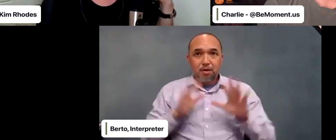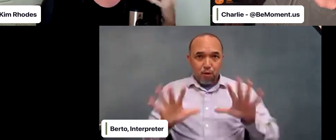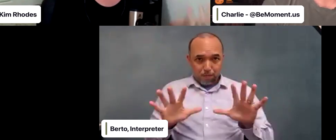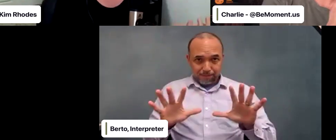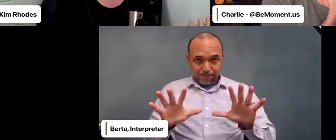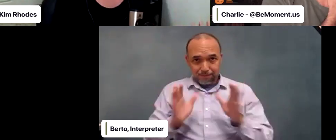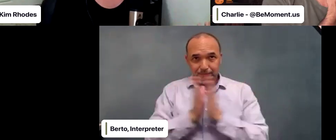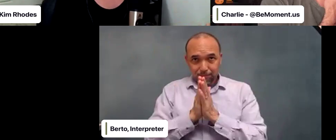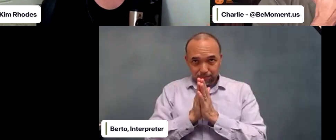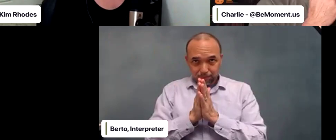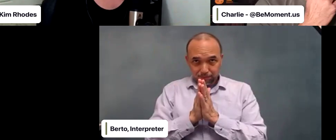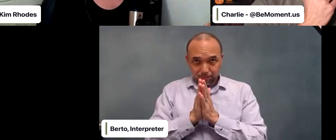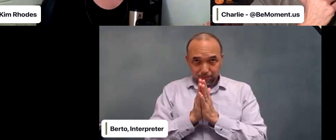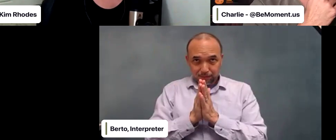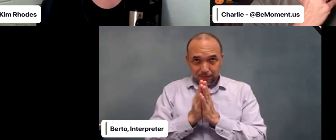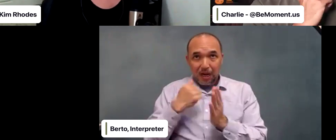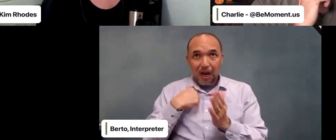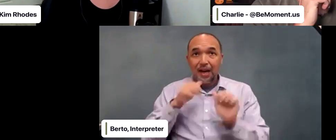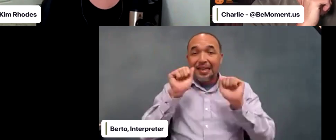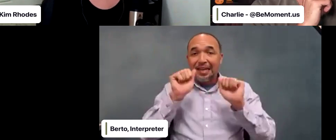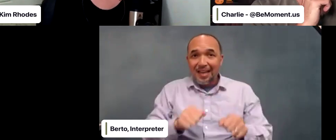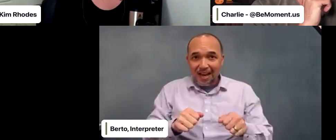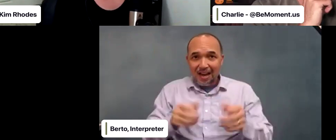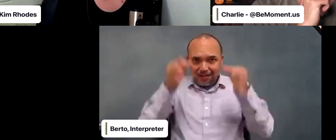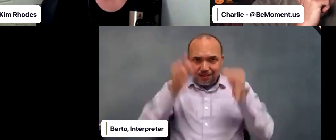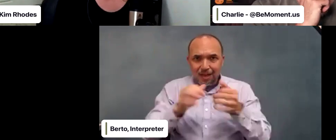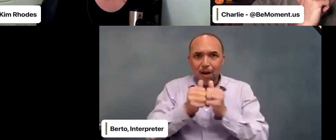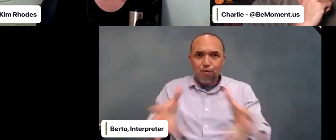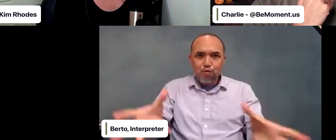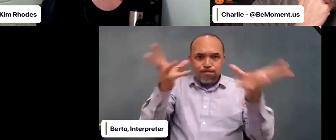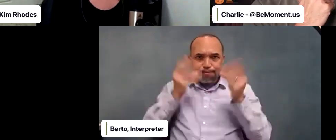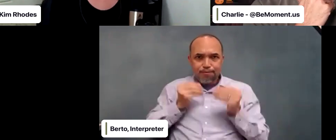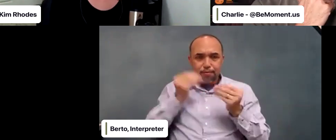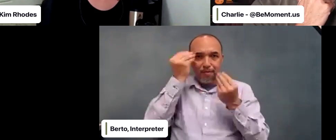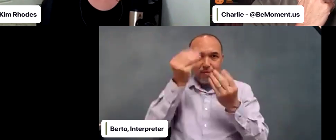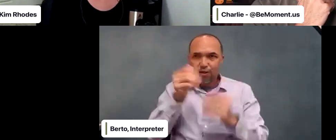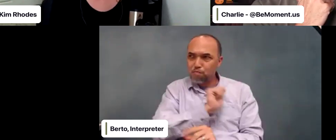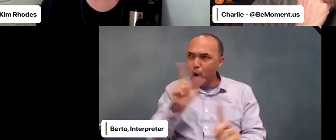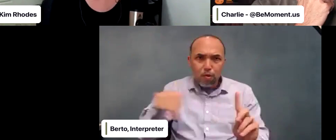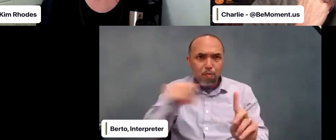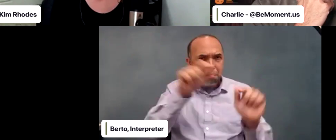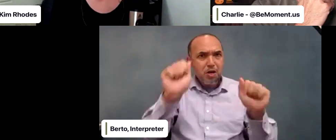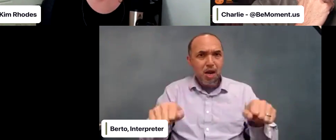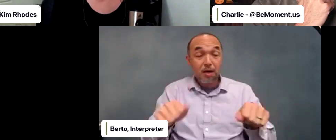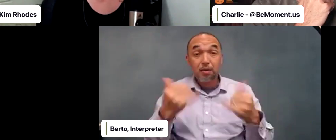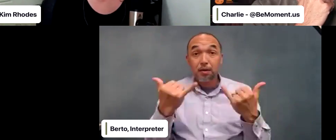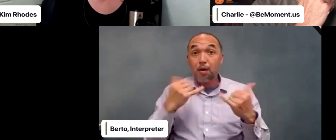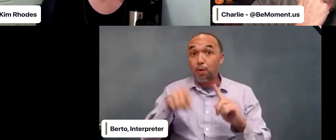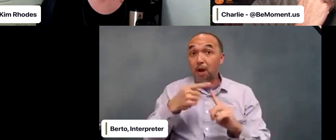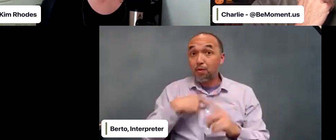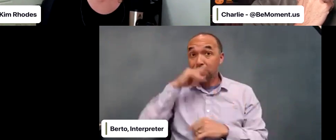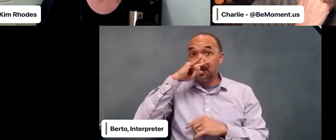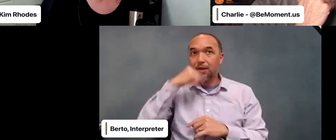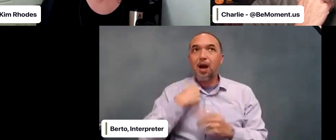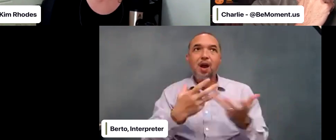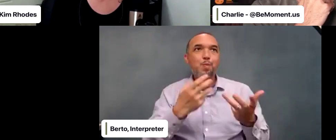I have choice of how I receive. And I believe we all have that. Now, when I was a little kid, I really wanted to see ghosts.